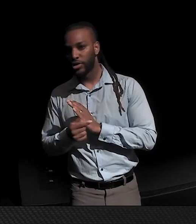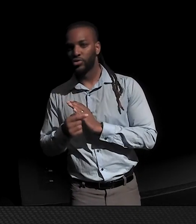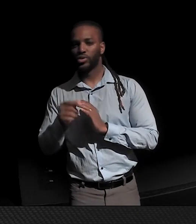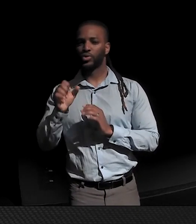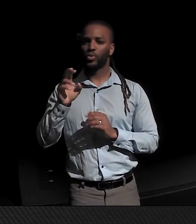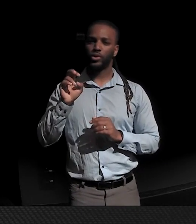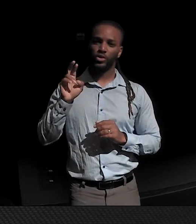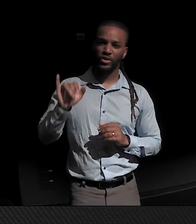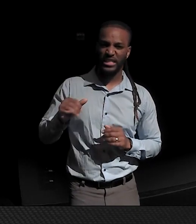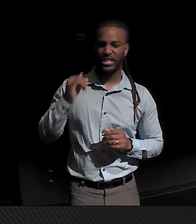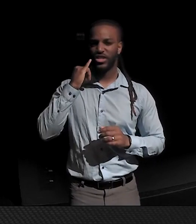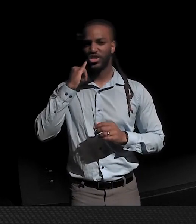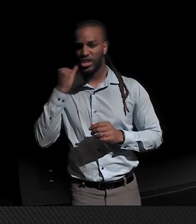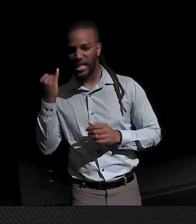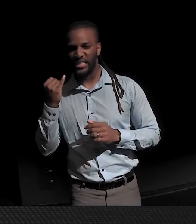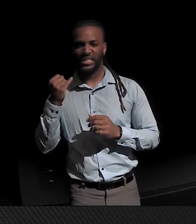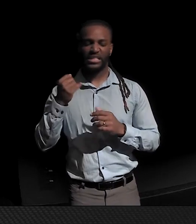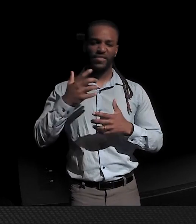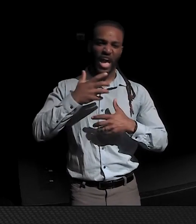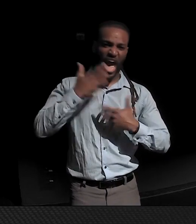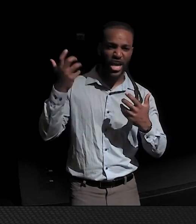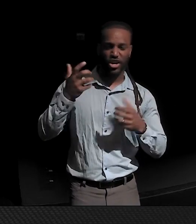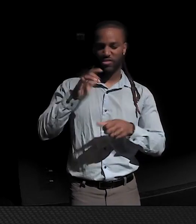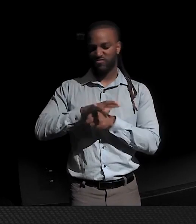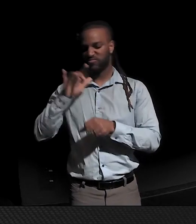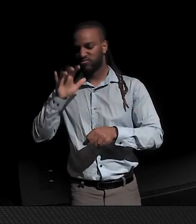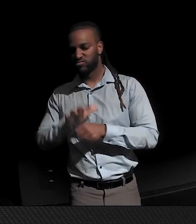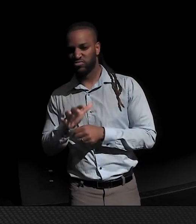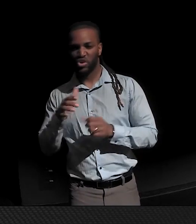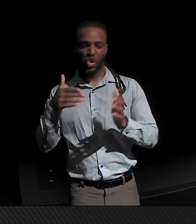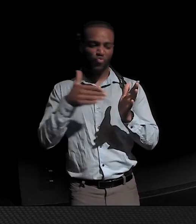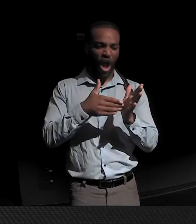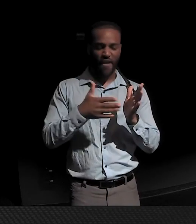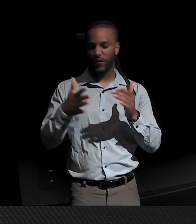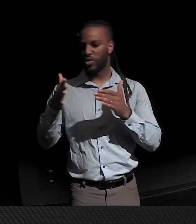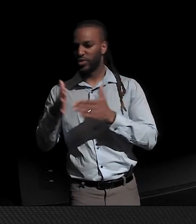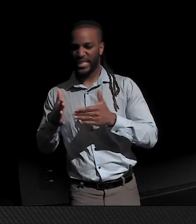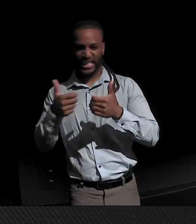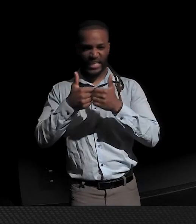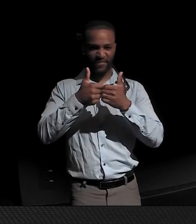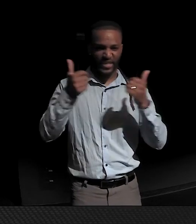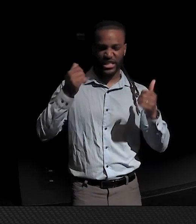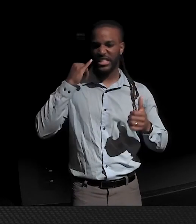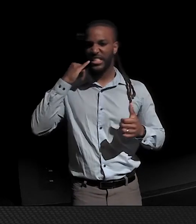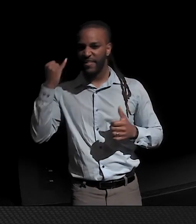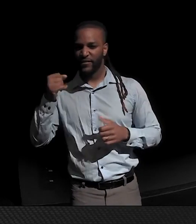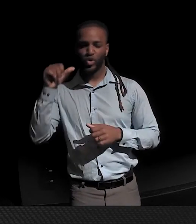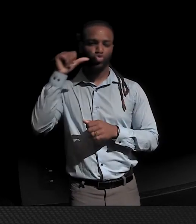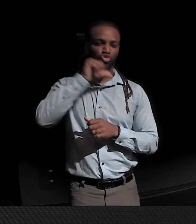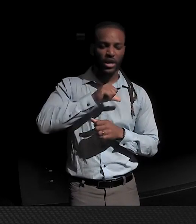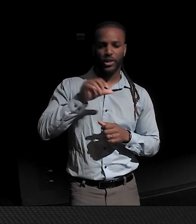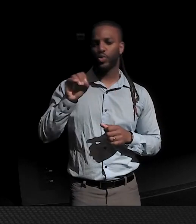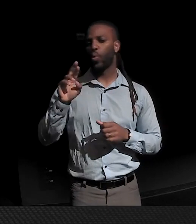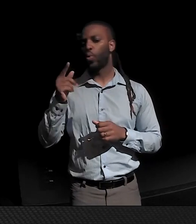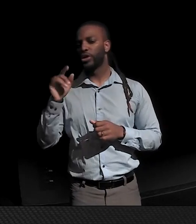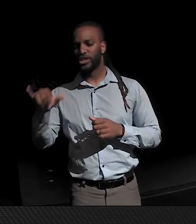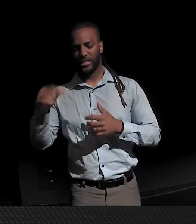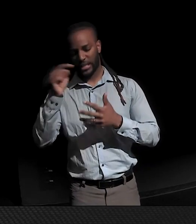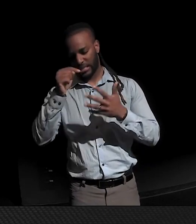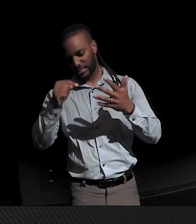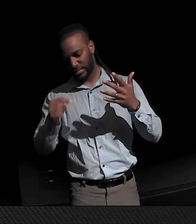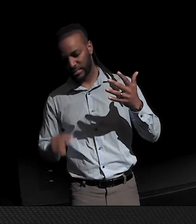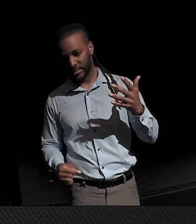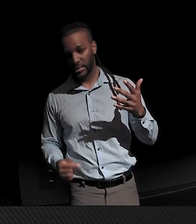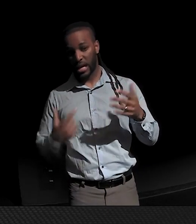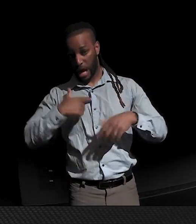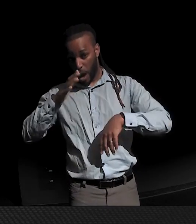enmity, strife, jealousy, fits of anger, rivalries, dissensions, divisions, envy, drunkenness, orgies, and things like these.